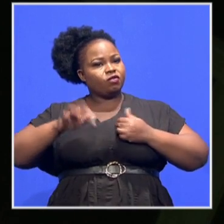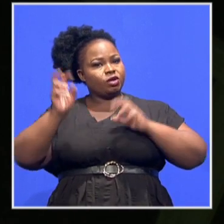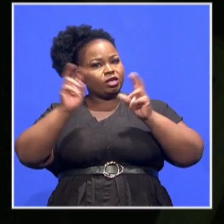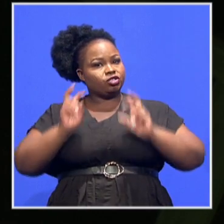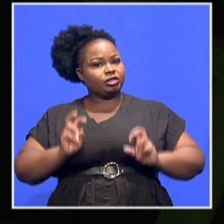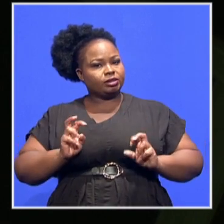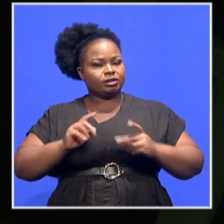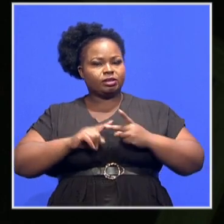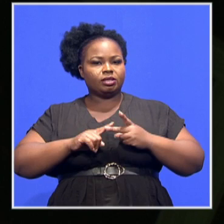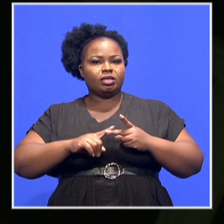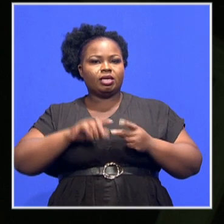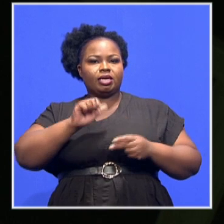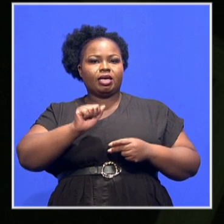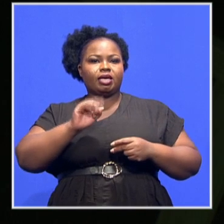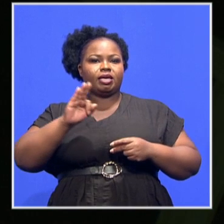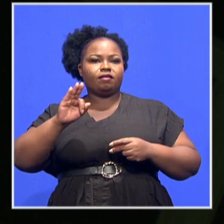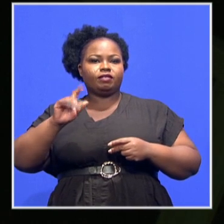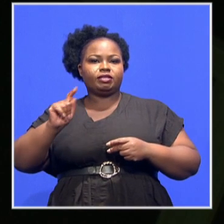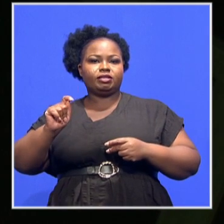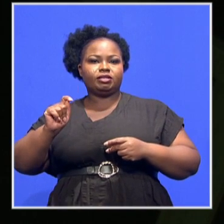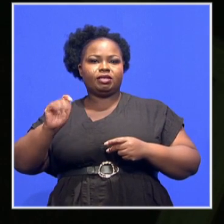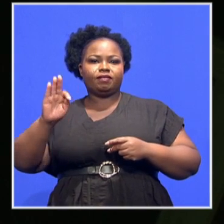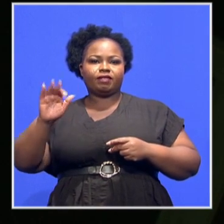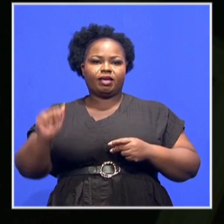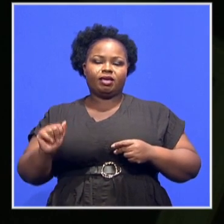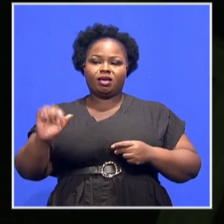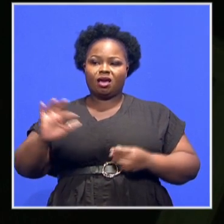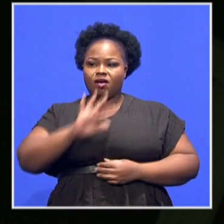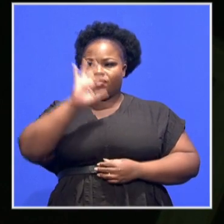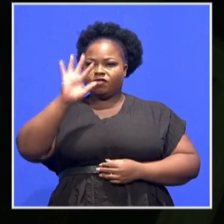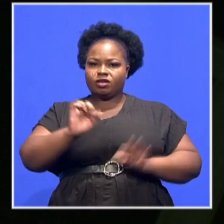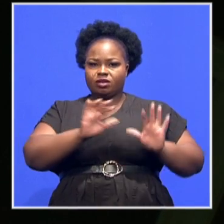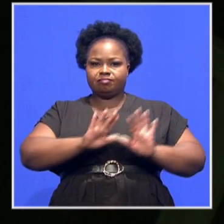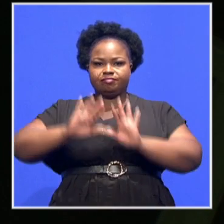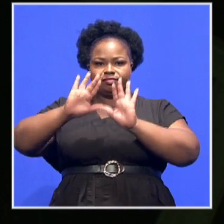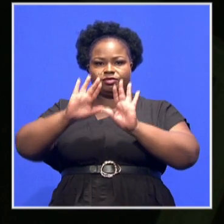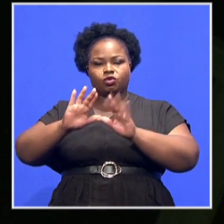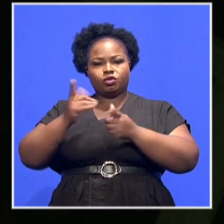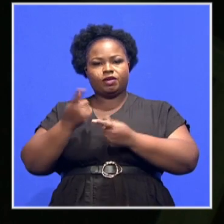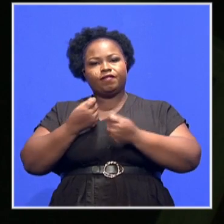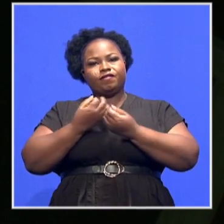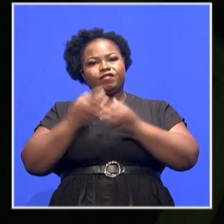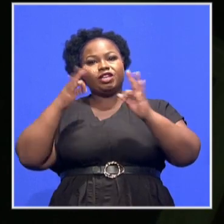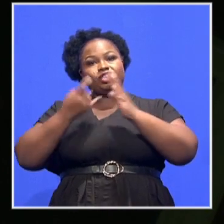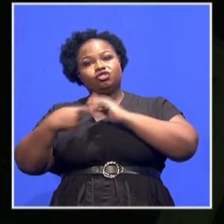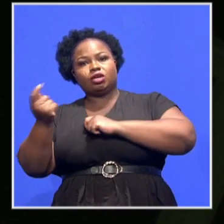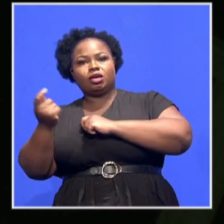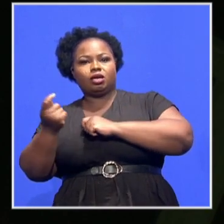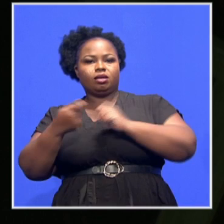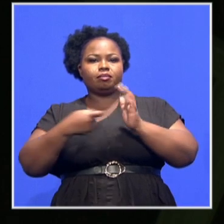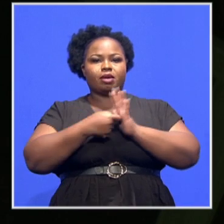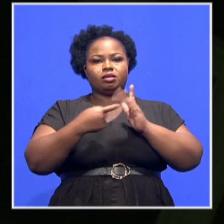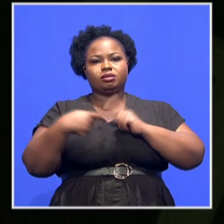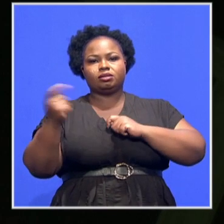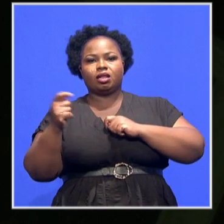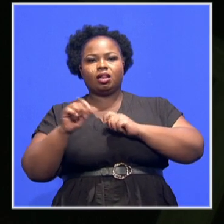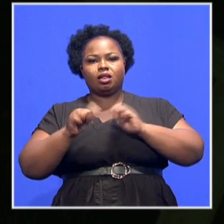African Continental Free Trade Area. Just as there can be no development without